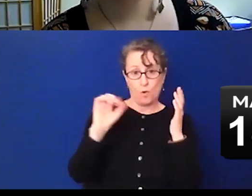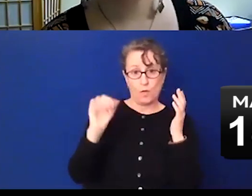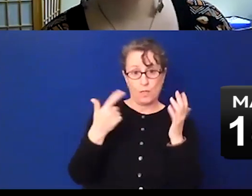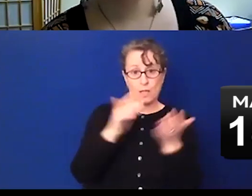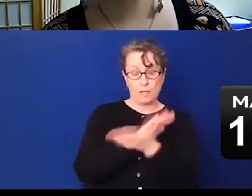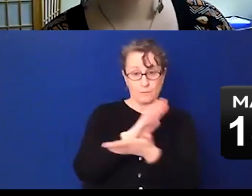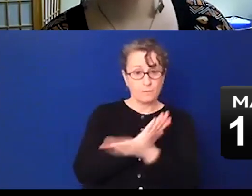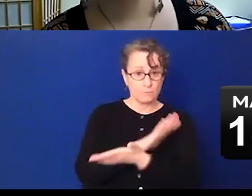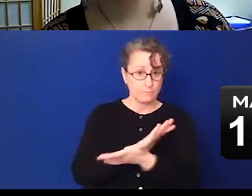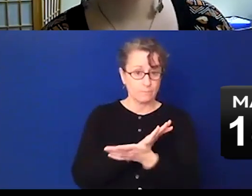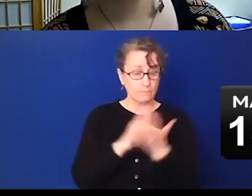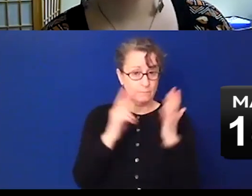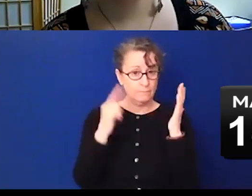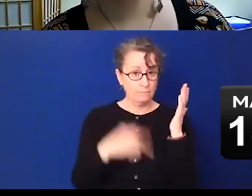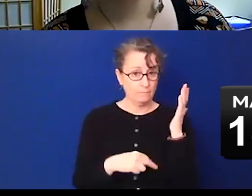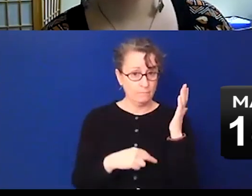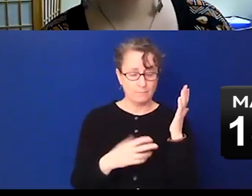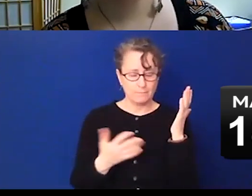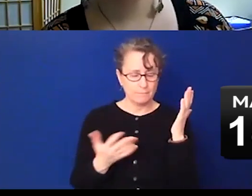And